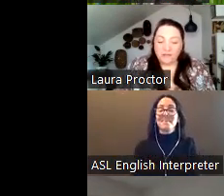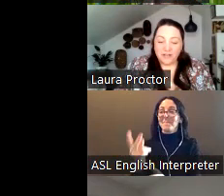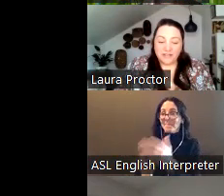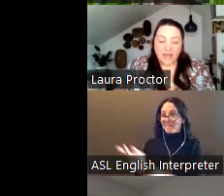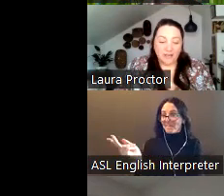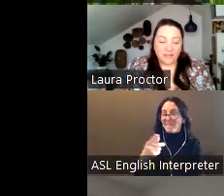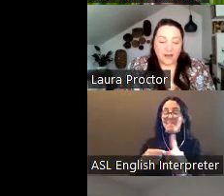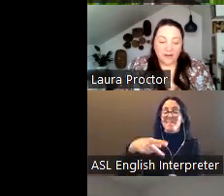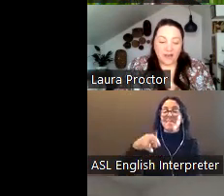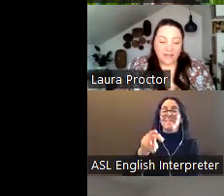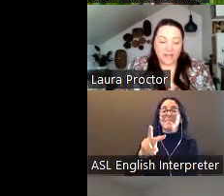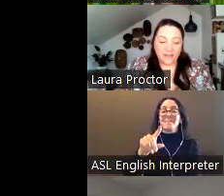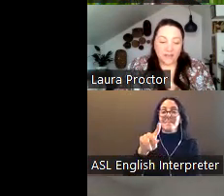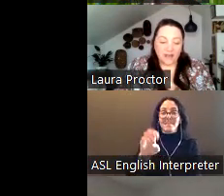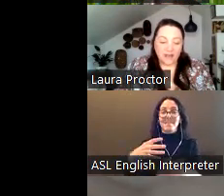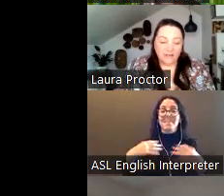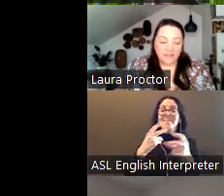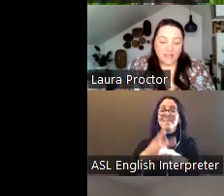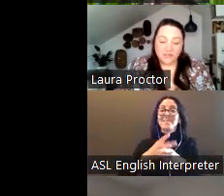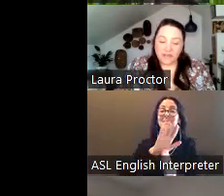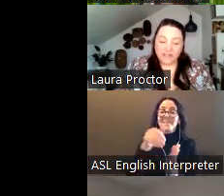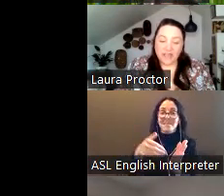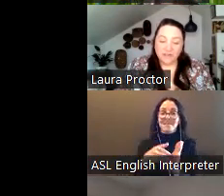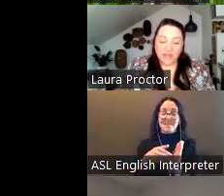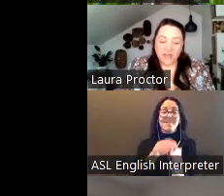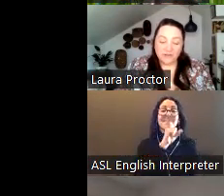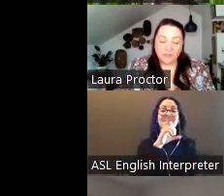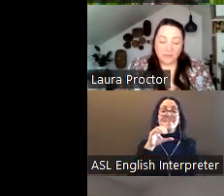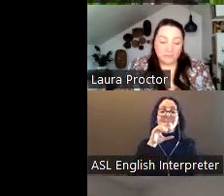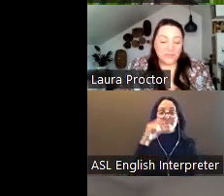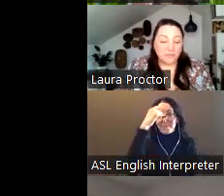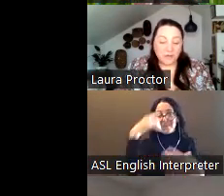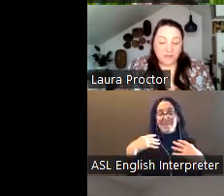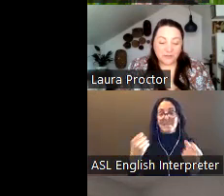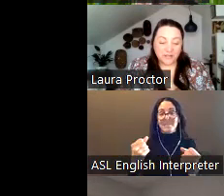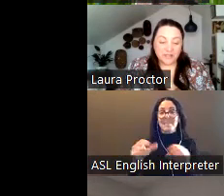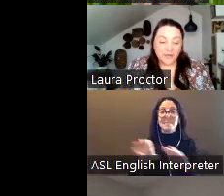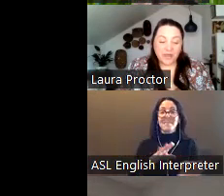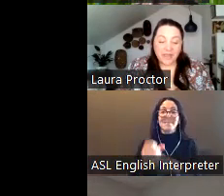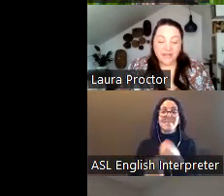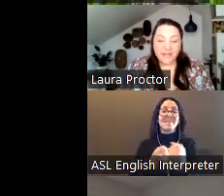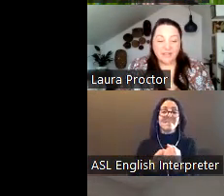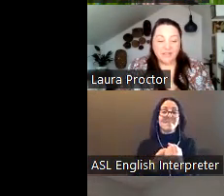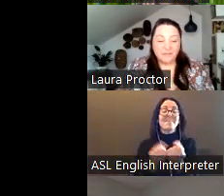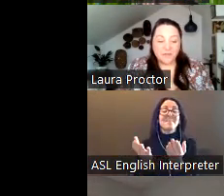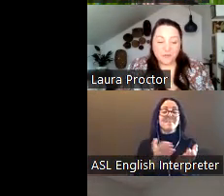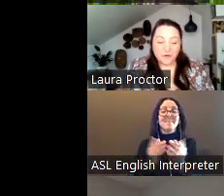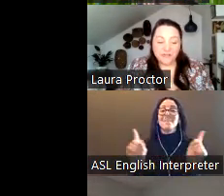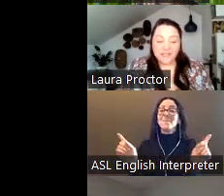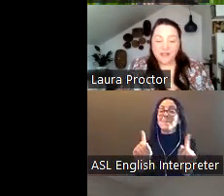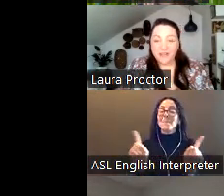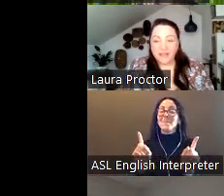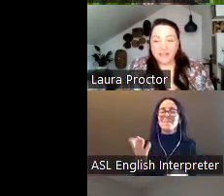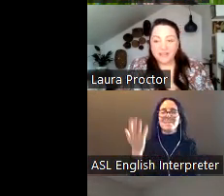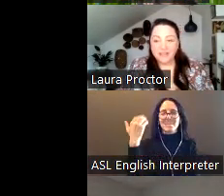are from Providence Healthcare Center and the Seniors Mental Health Behavioral Support Service located in the